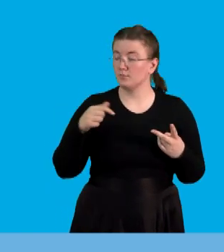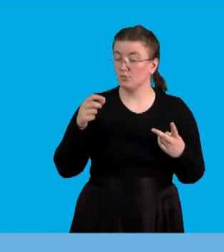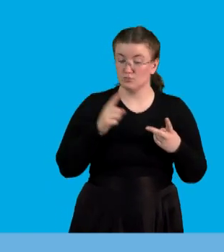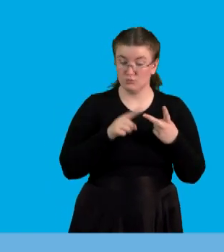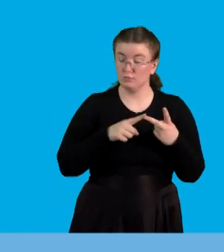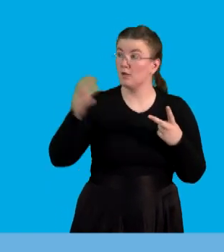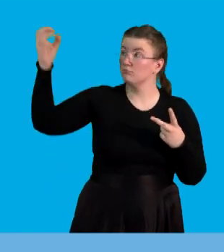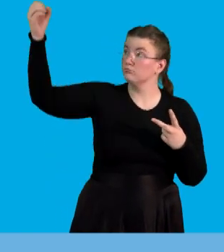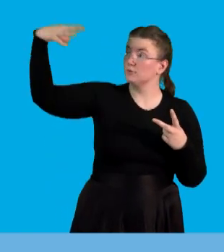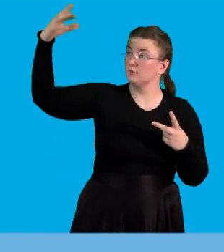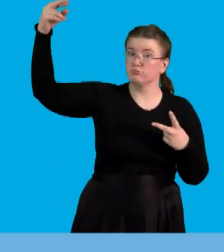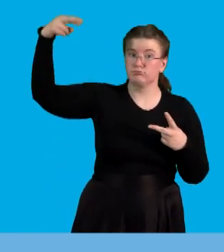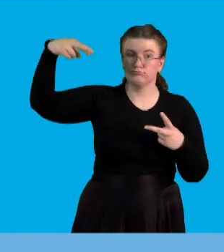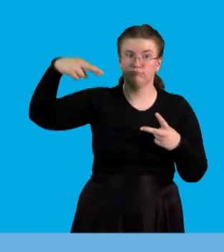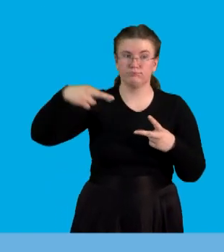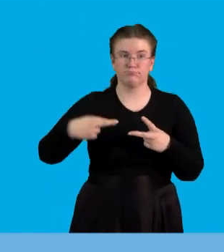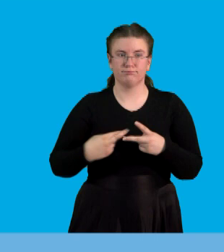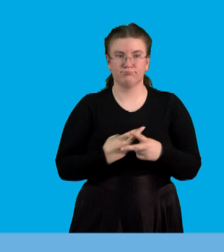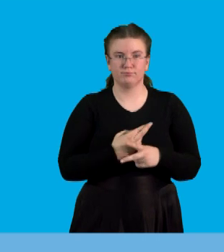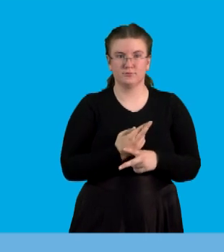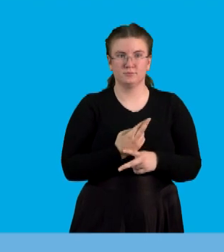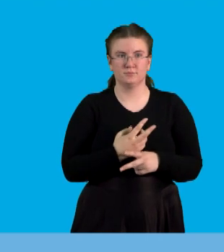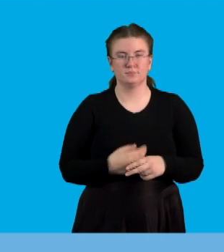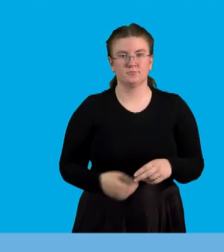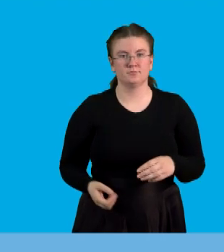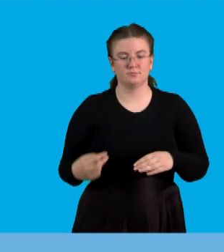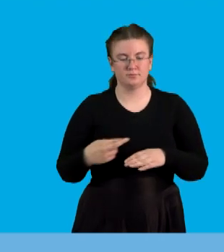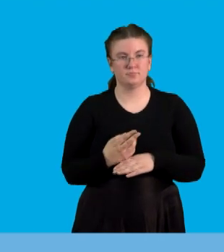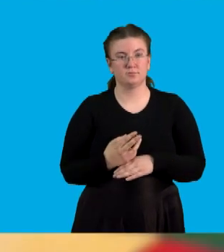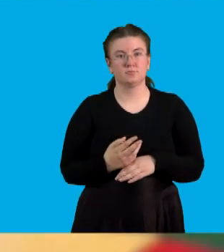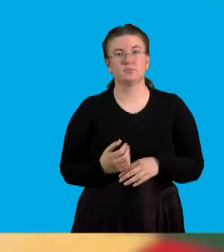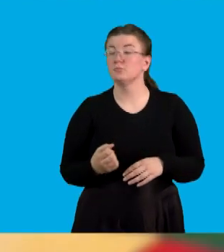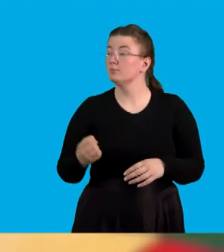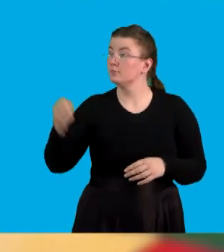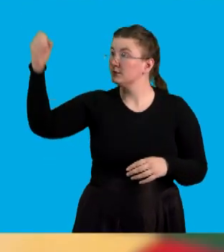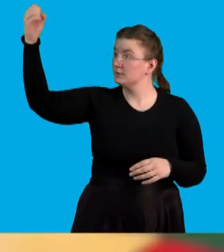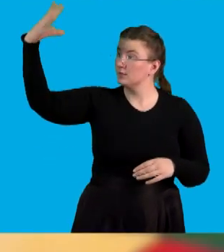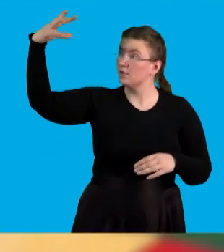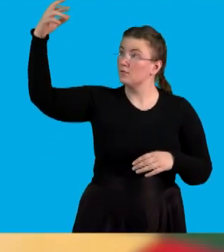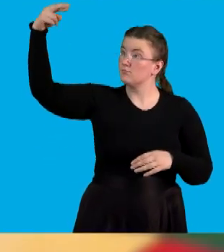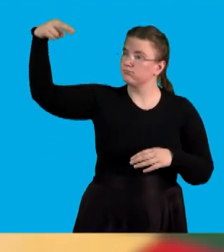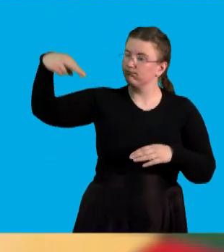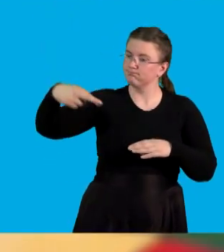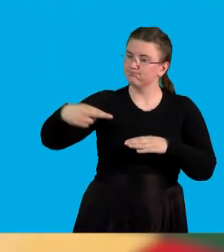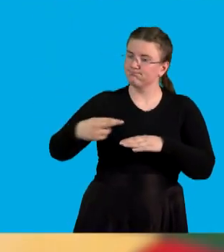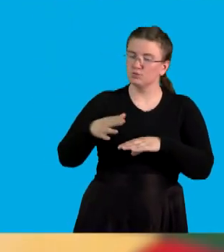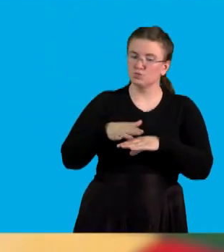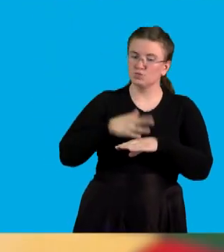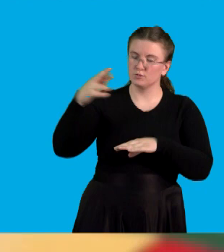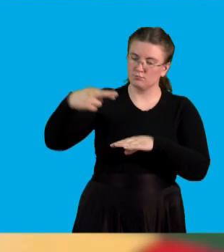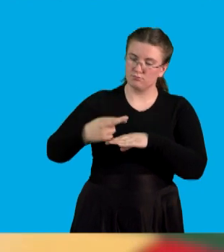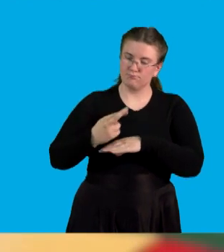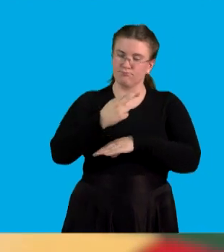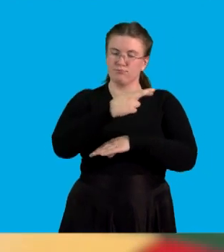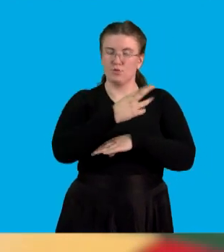Remember, the refraction of light, that's the bending of light. The light bends, it slows down, and then it bends. It can either bend away from the